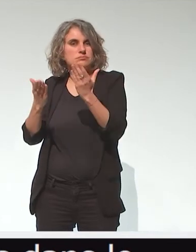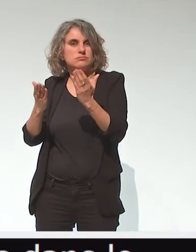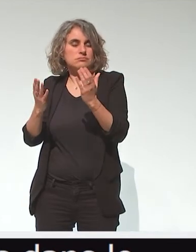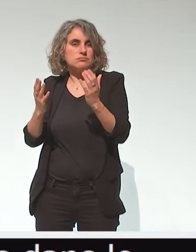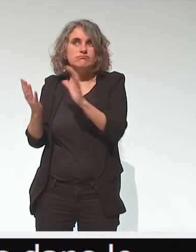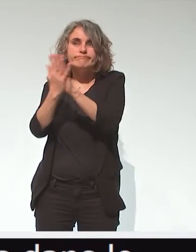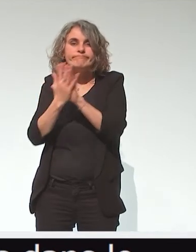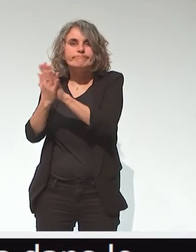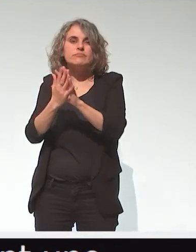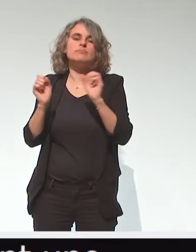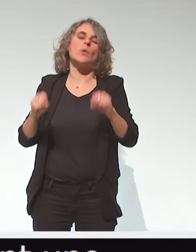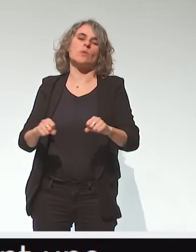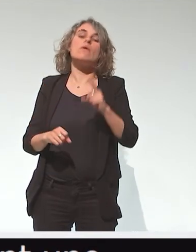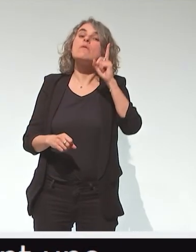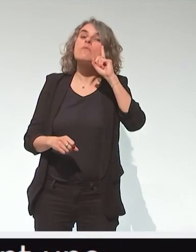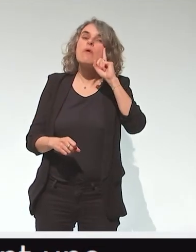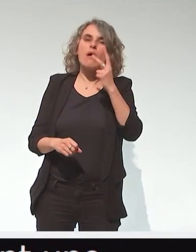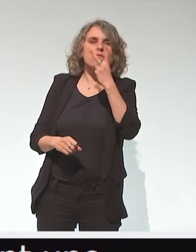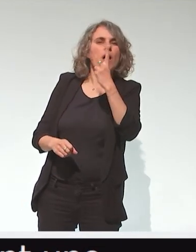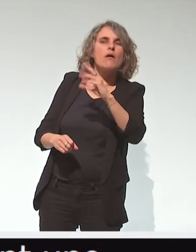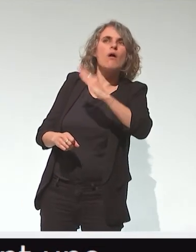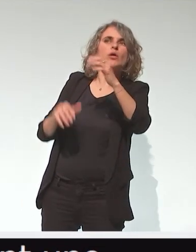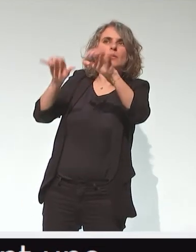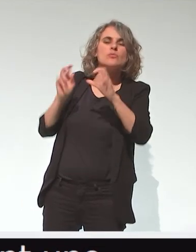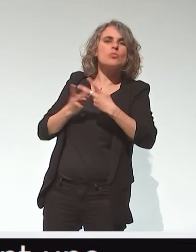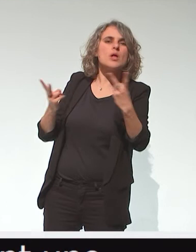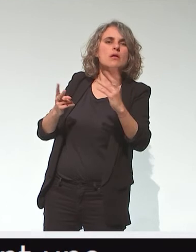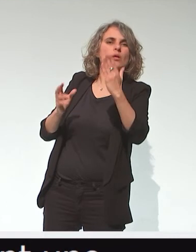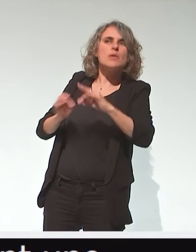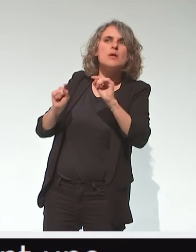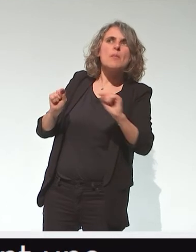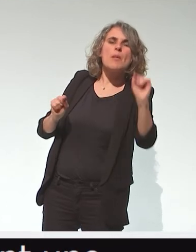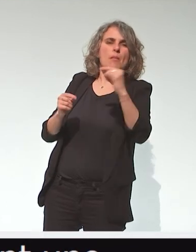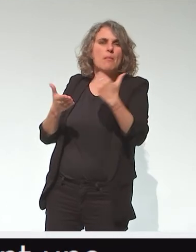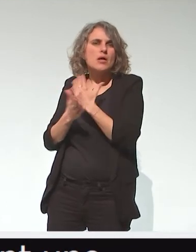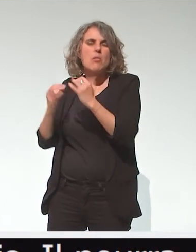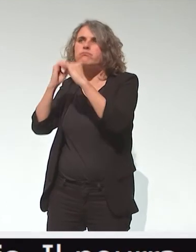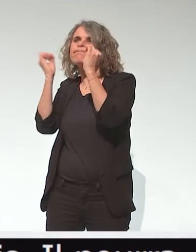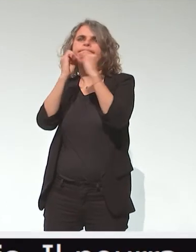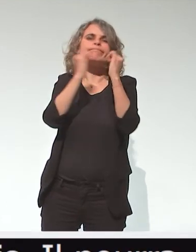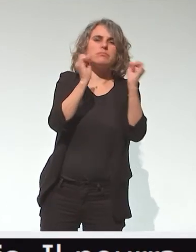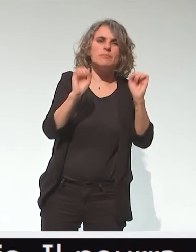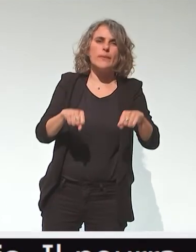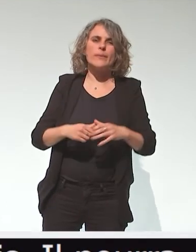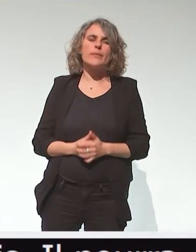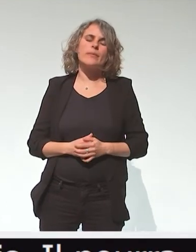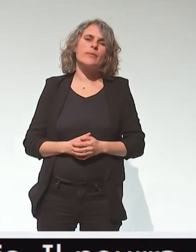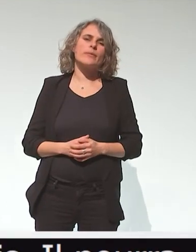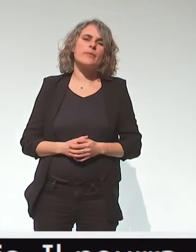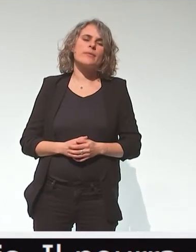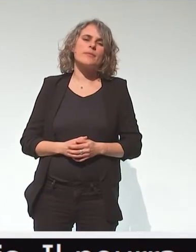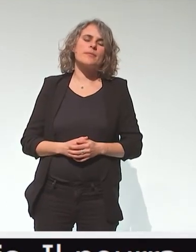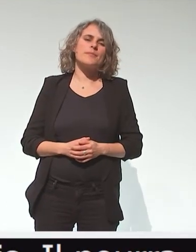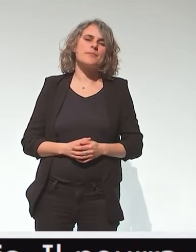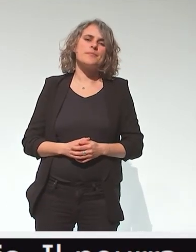say. That would help them see how public administrations operate in various member